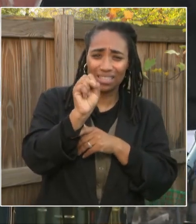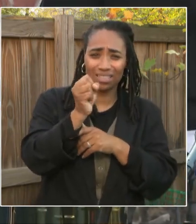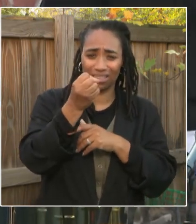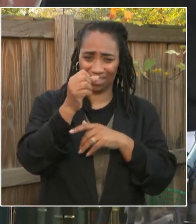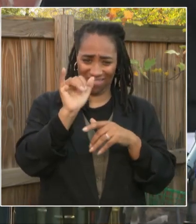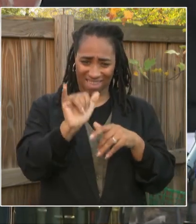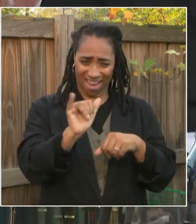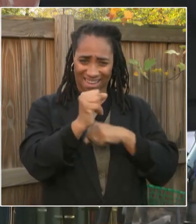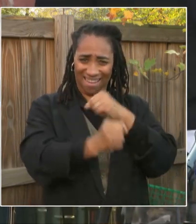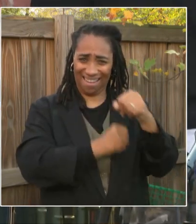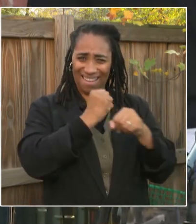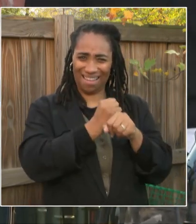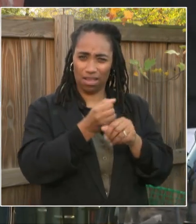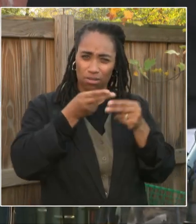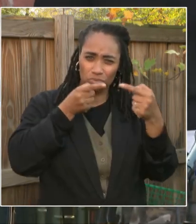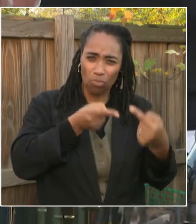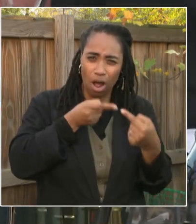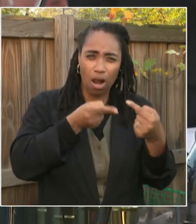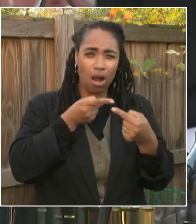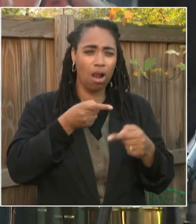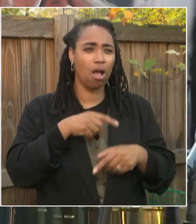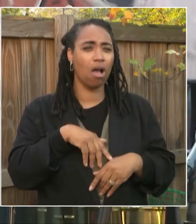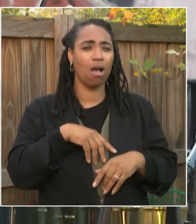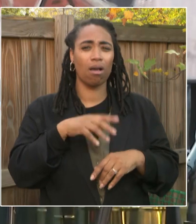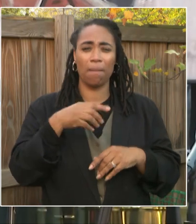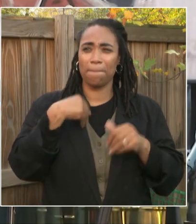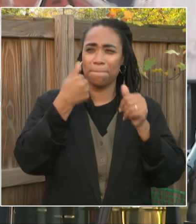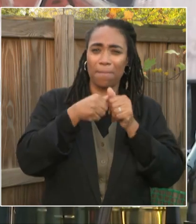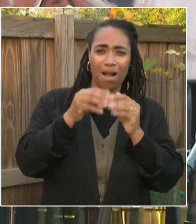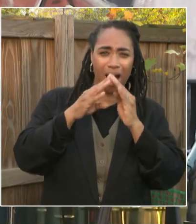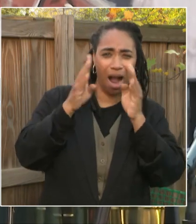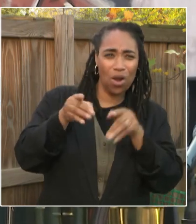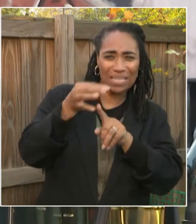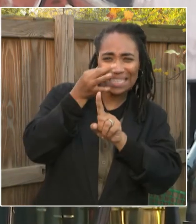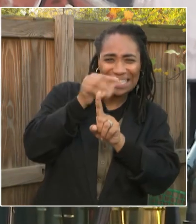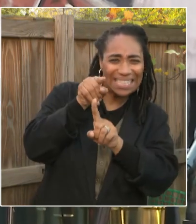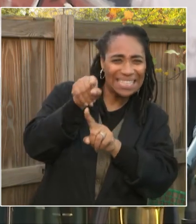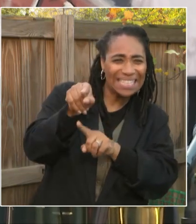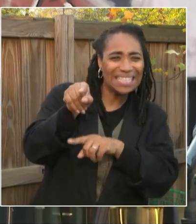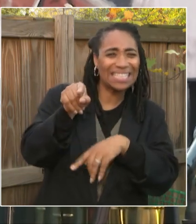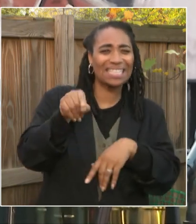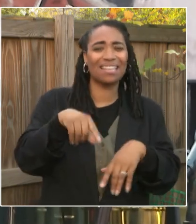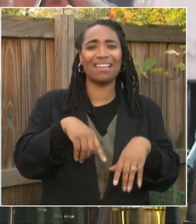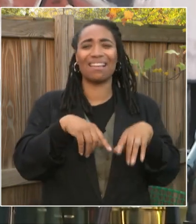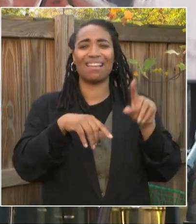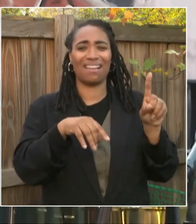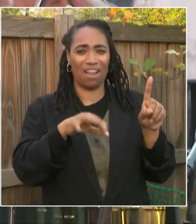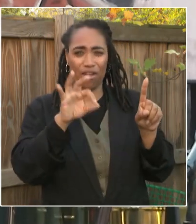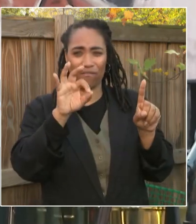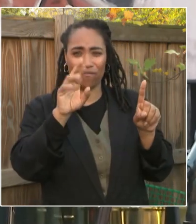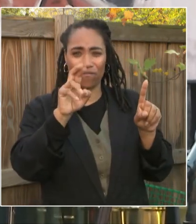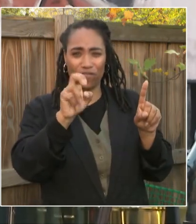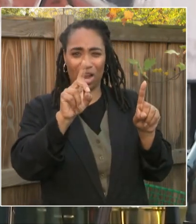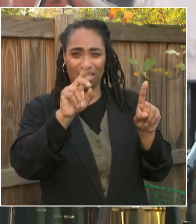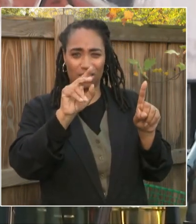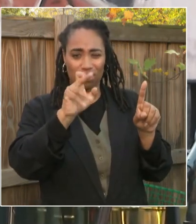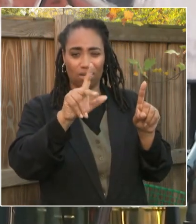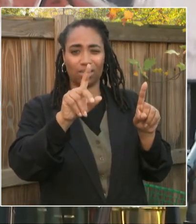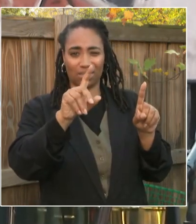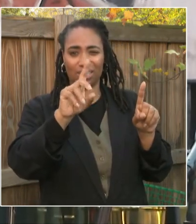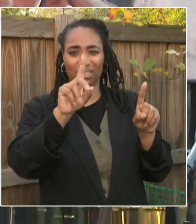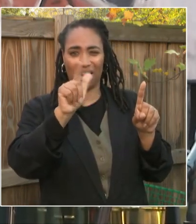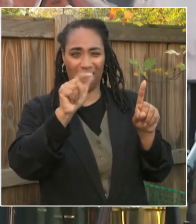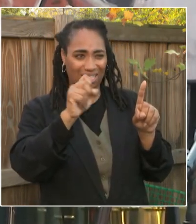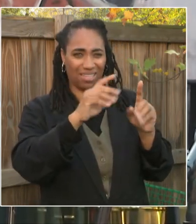our strength and our resolve to be free in this country. And right now, 1920 Martin Luther King Jr.